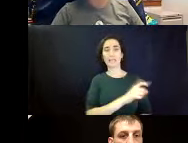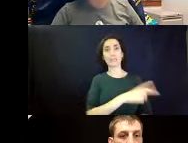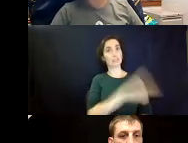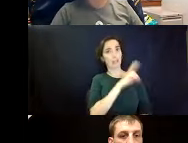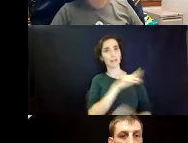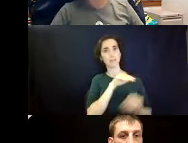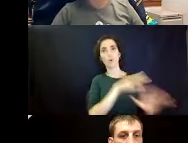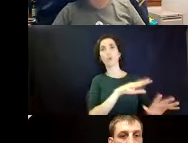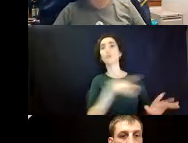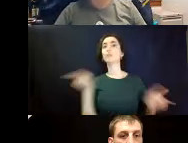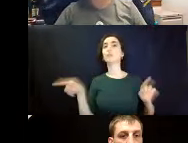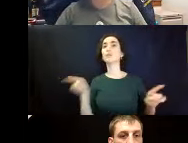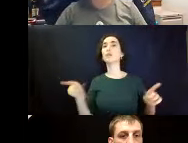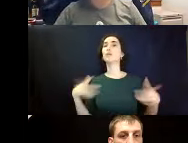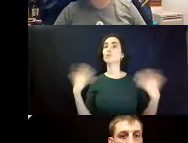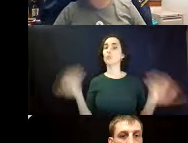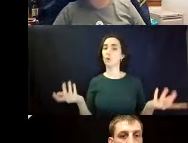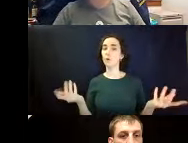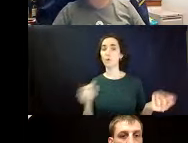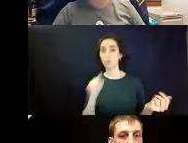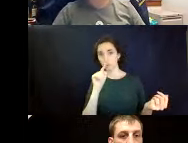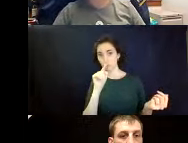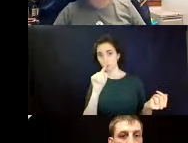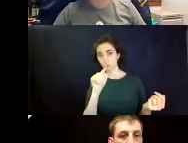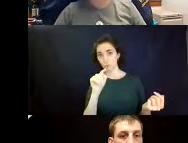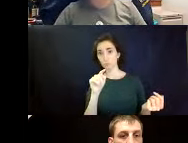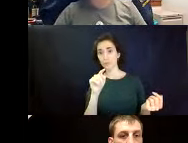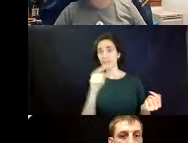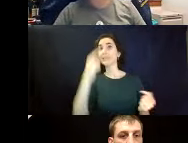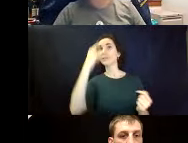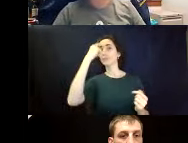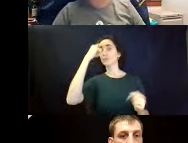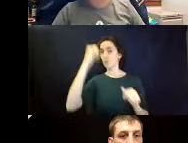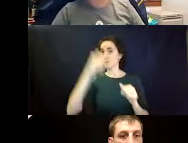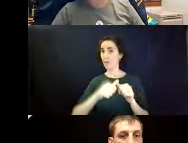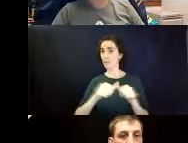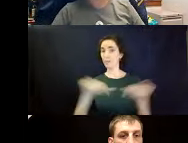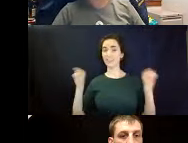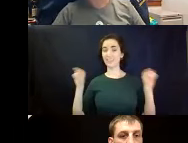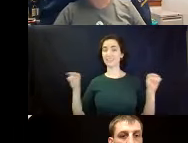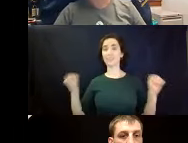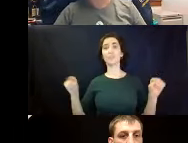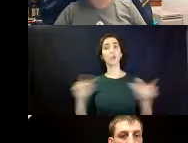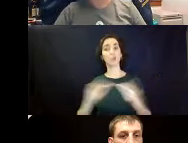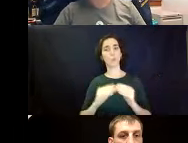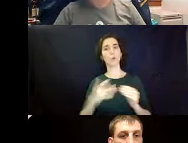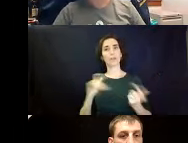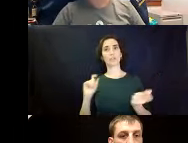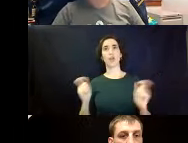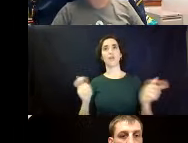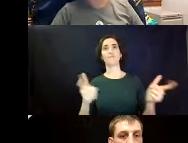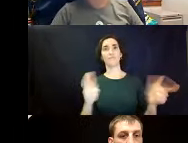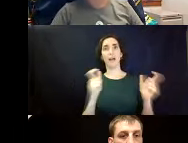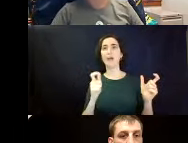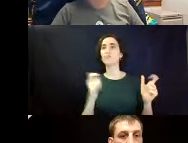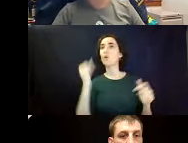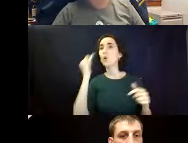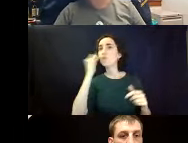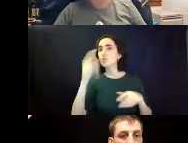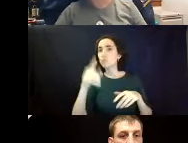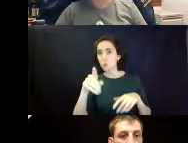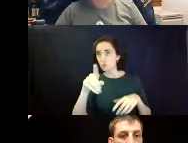So where do you want to just keep in mind that these are always changing? Where do you want to evacuate?